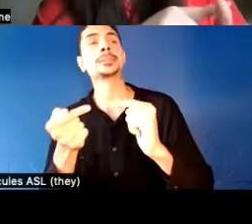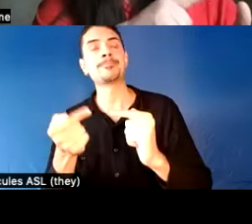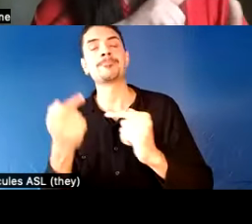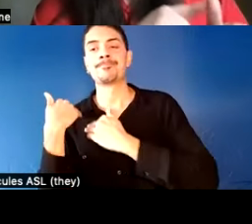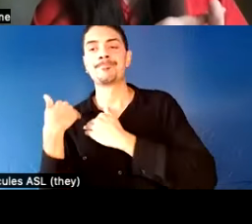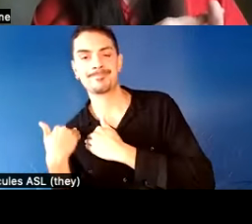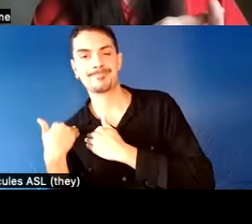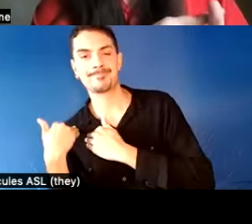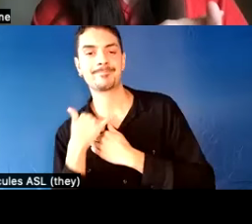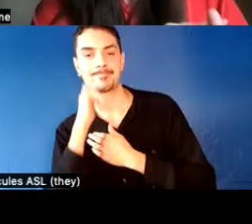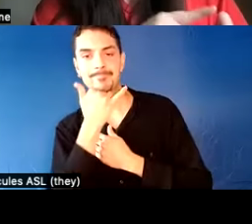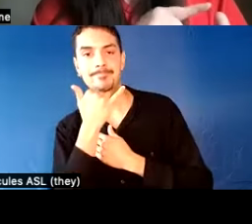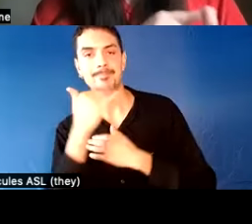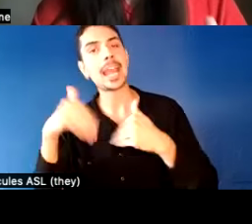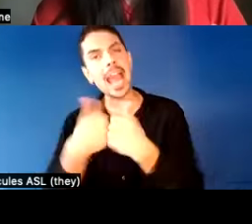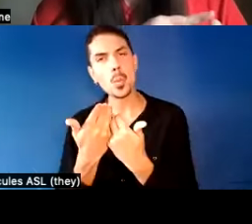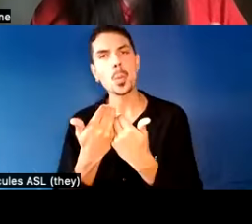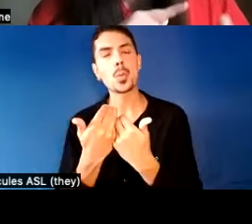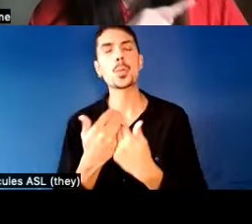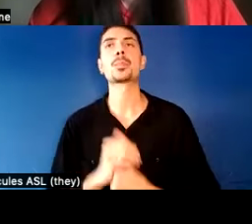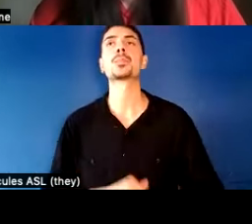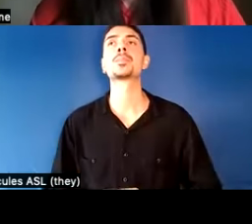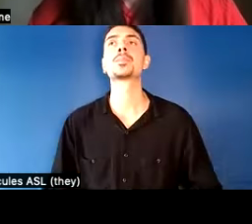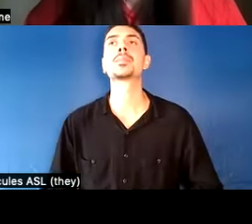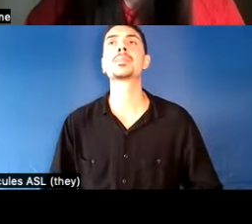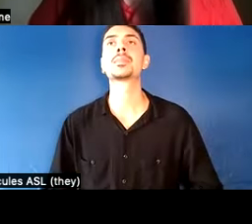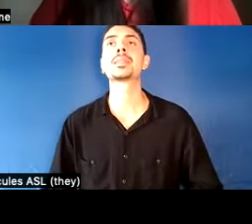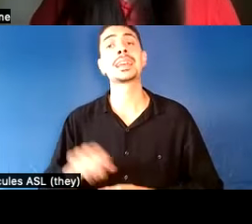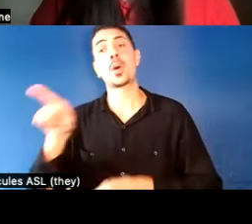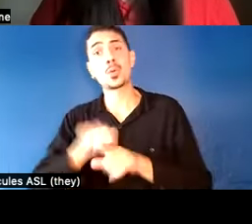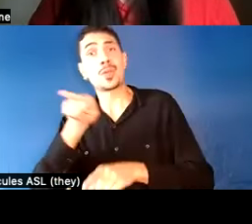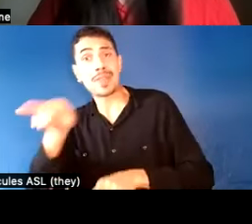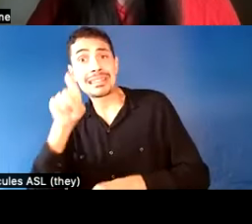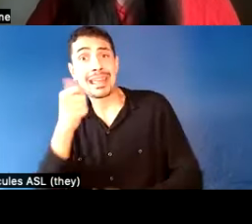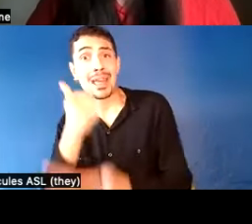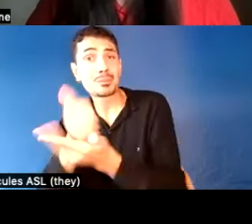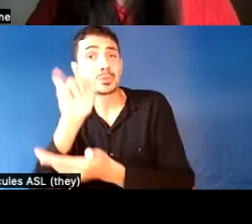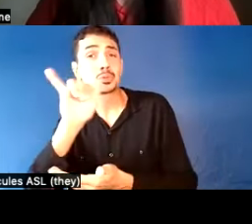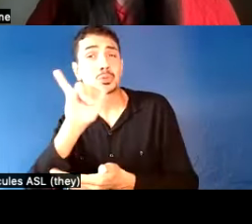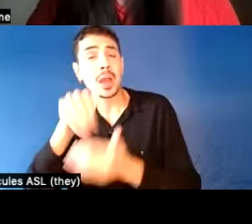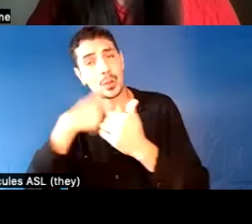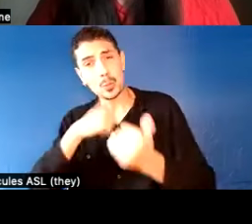that means, as well as to be able to hopefully get any kind of help that they need themselves.